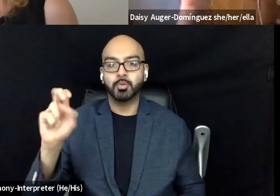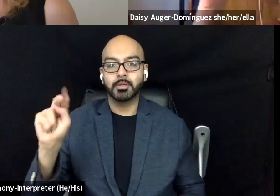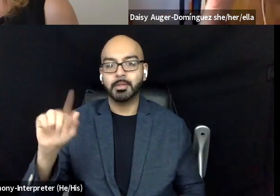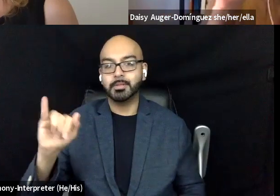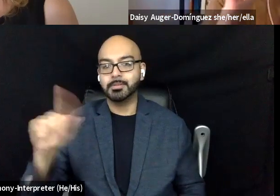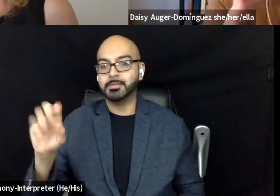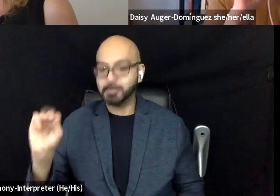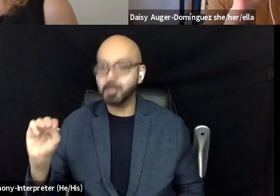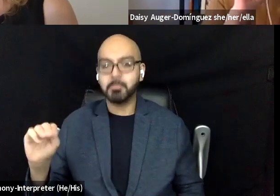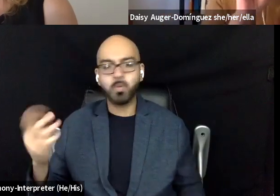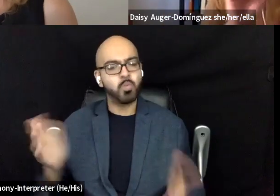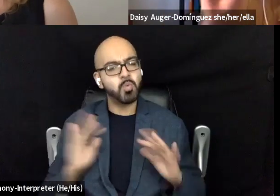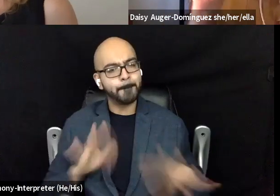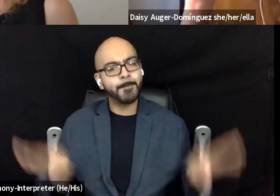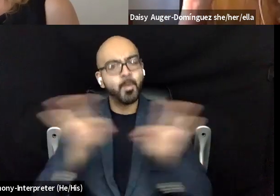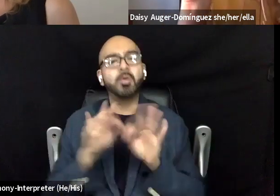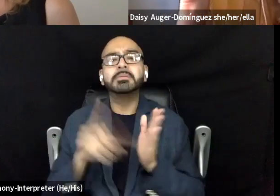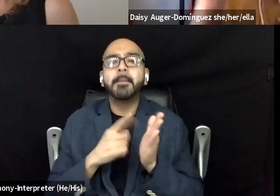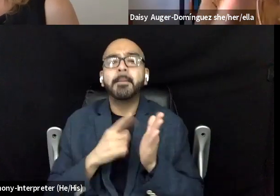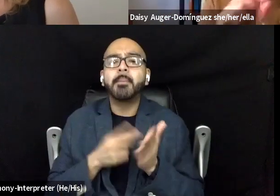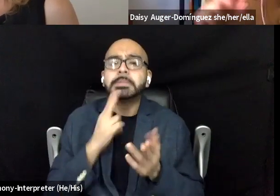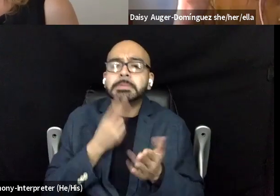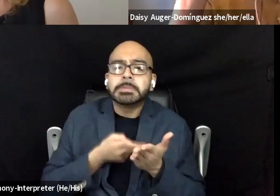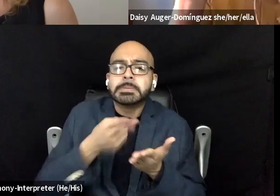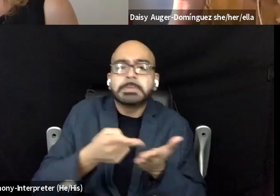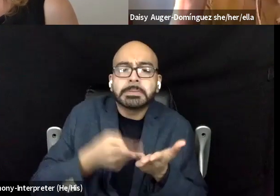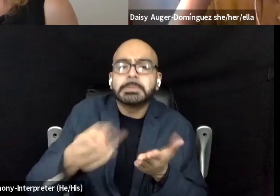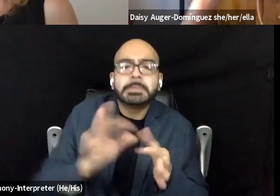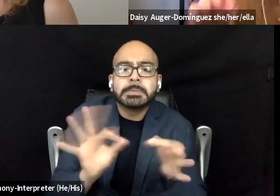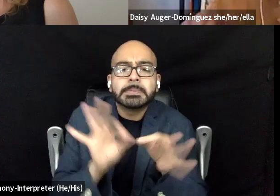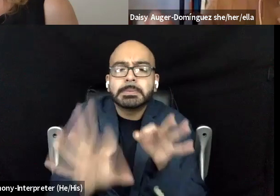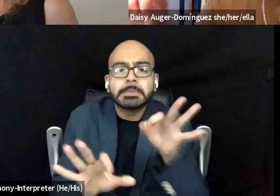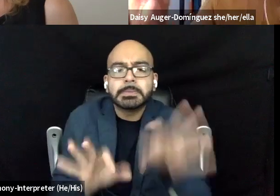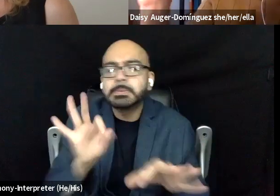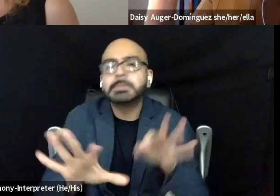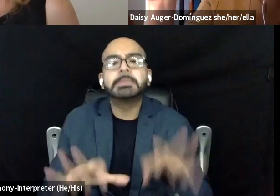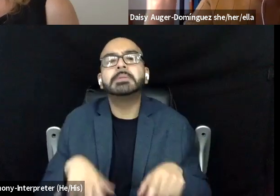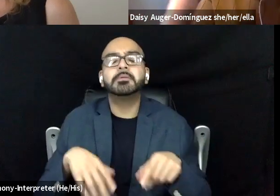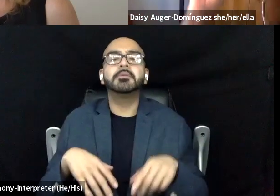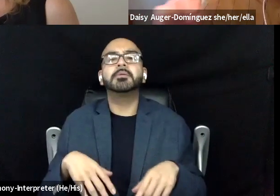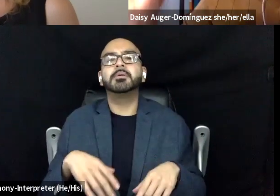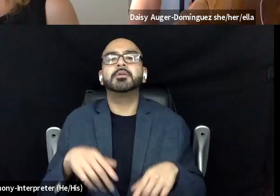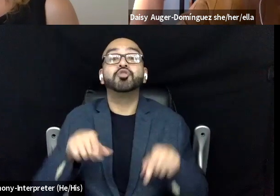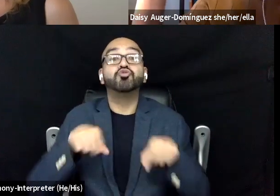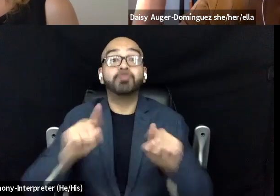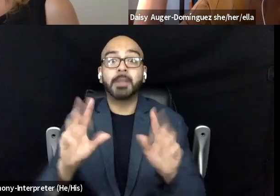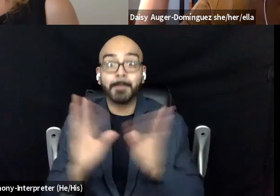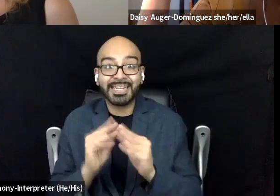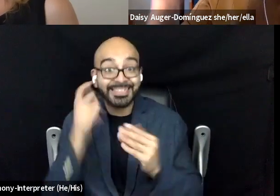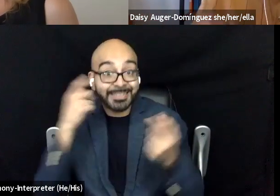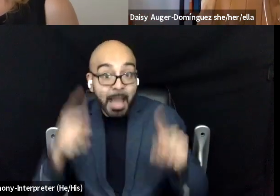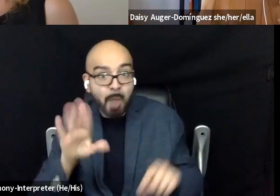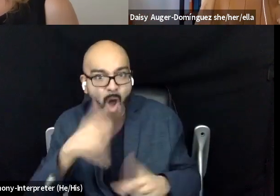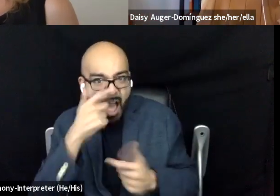piecemeal. So sometimes it's just calling something in a meeting, like, wasn't this interesting? And then something else, like, did you hear